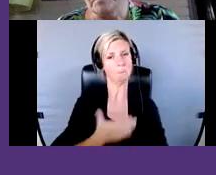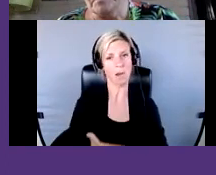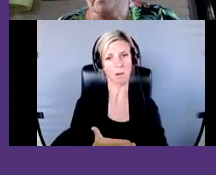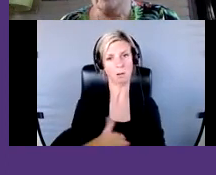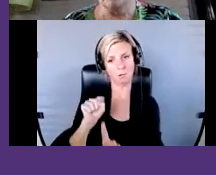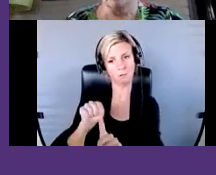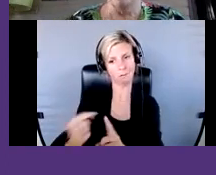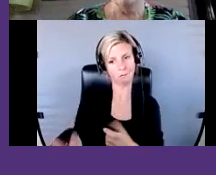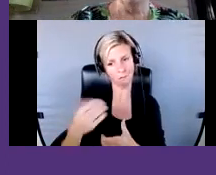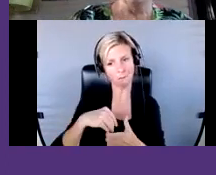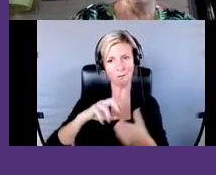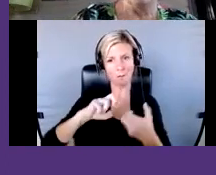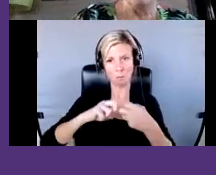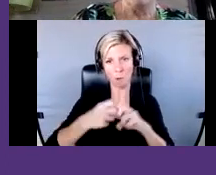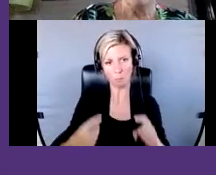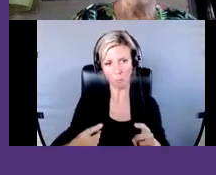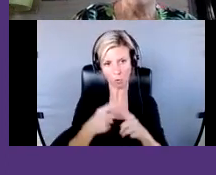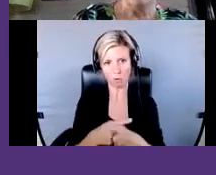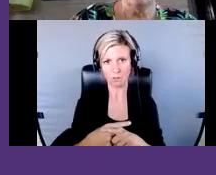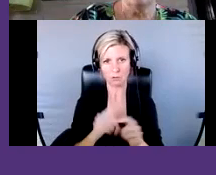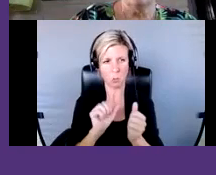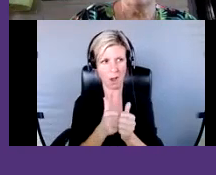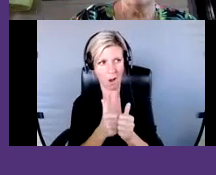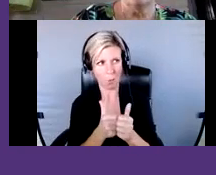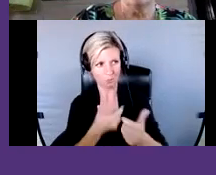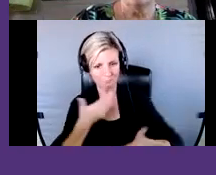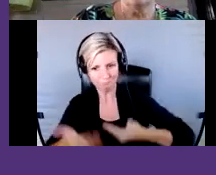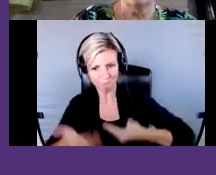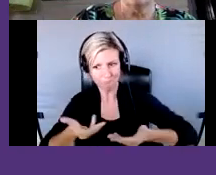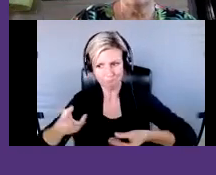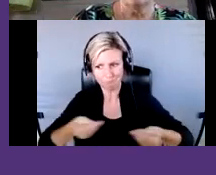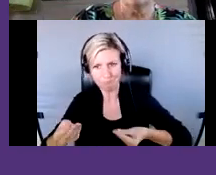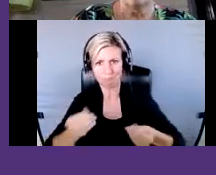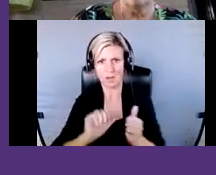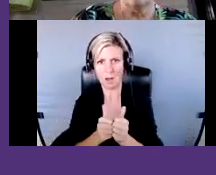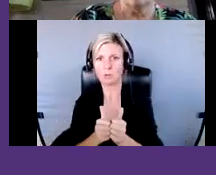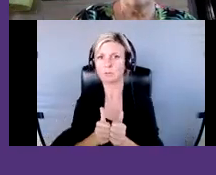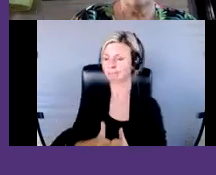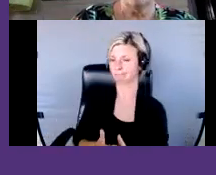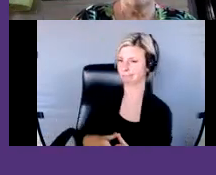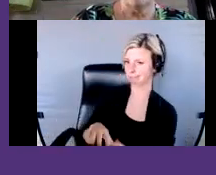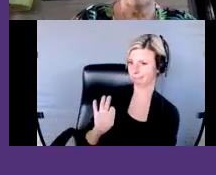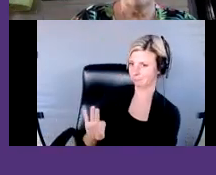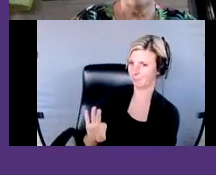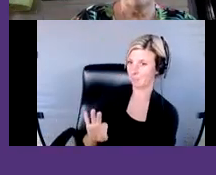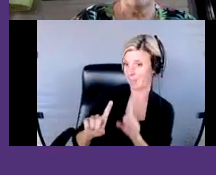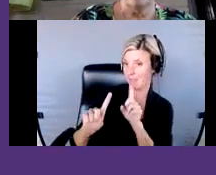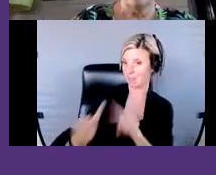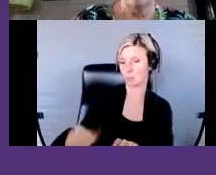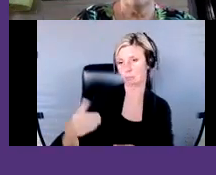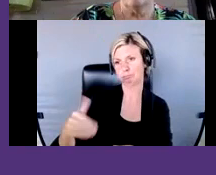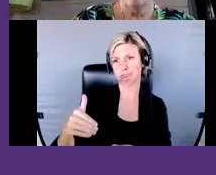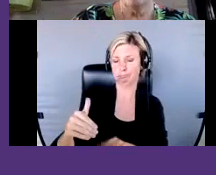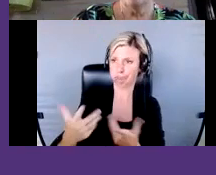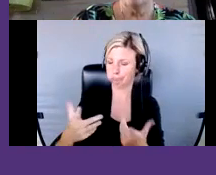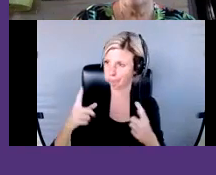common question. And so the answer to that is probably going to be more complex and need more of a deeper dive